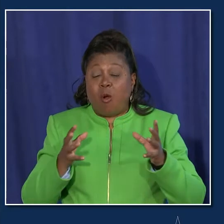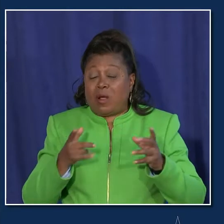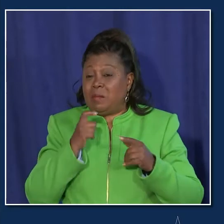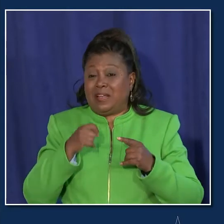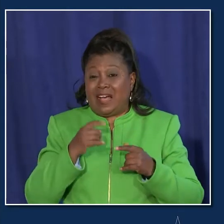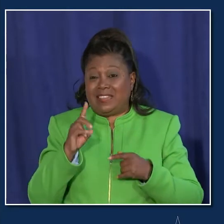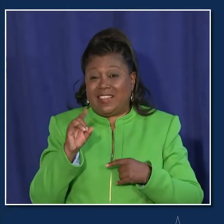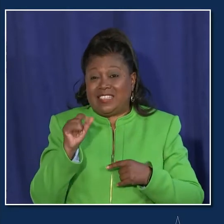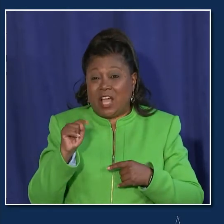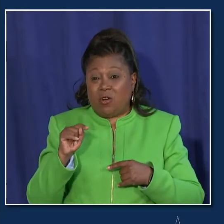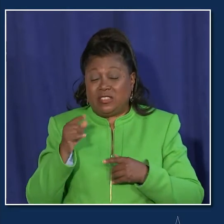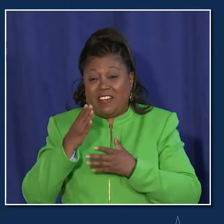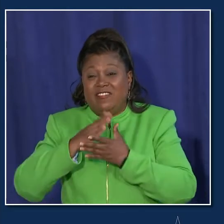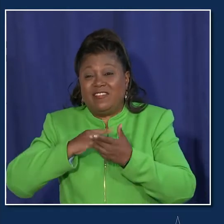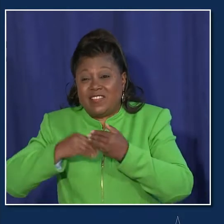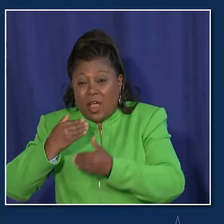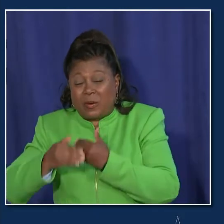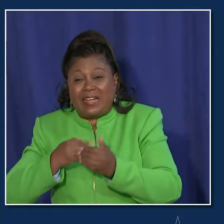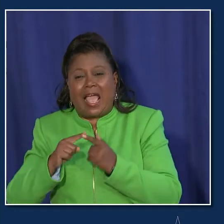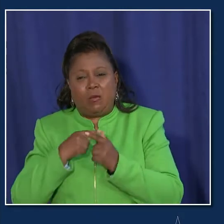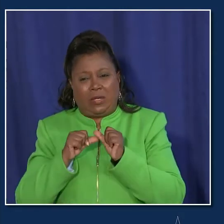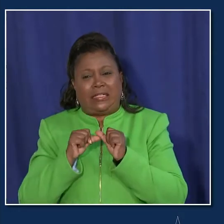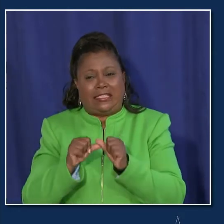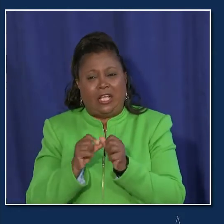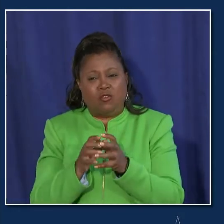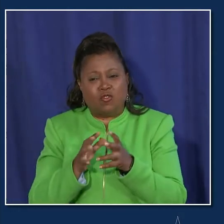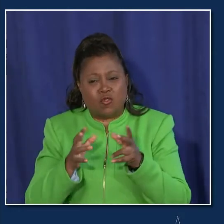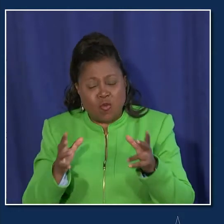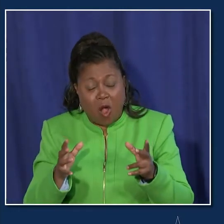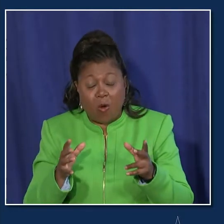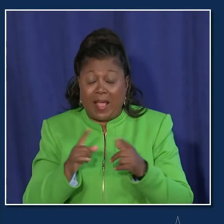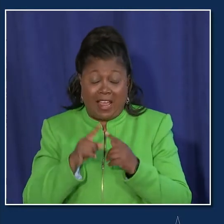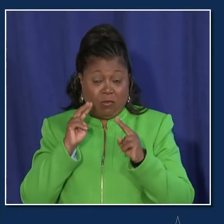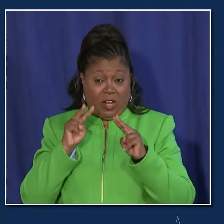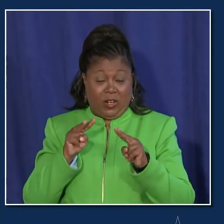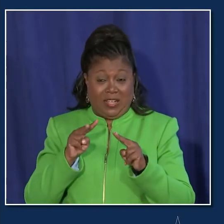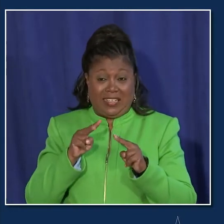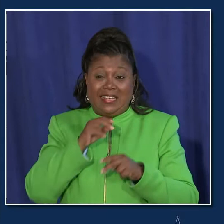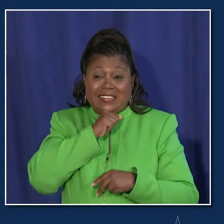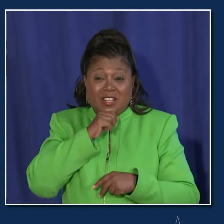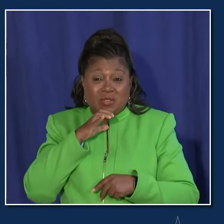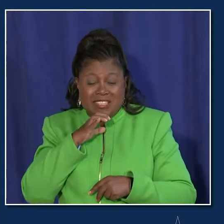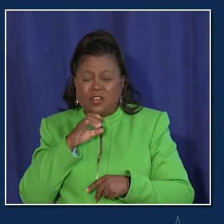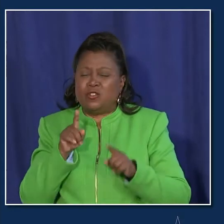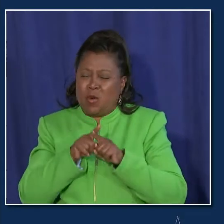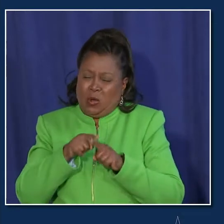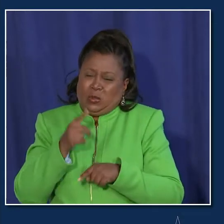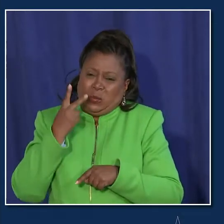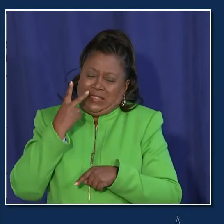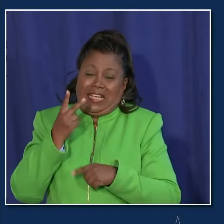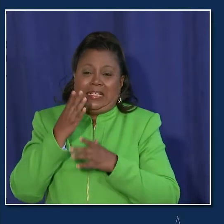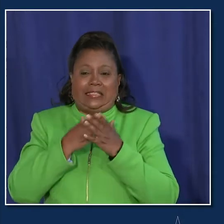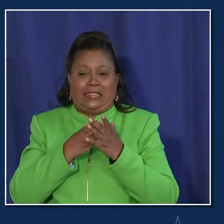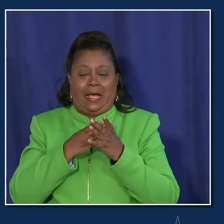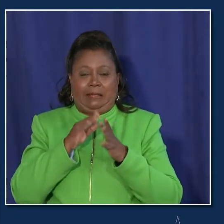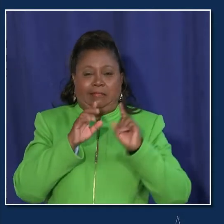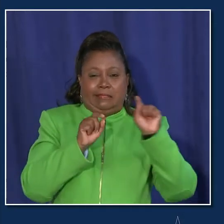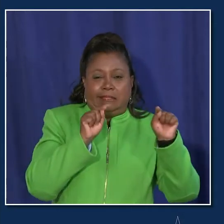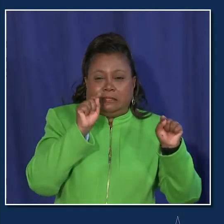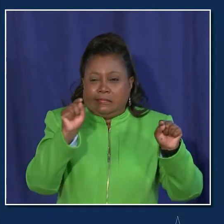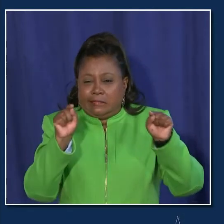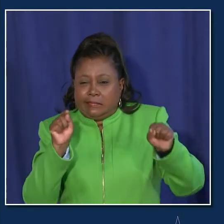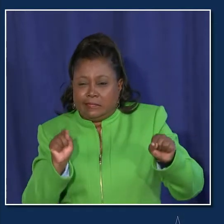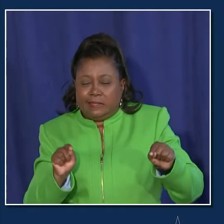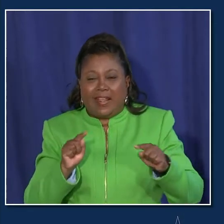of the Delta variant and where it is going to continue to grow. And if we look at seniors, you also see some patchwork here.